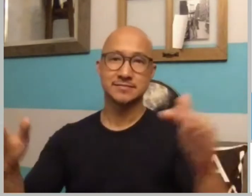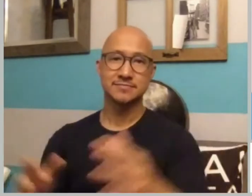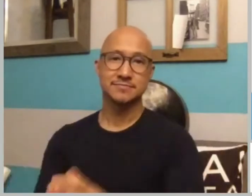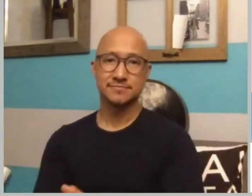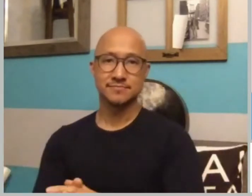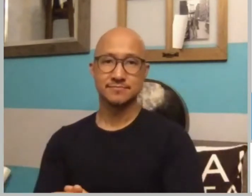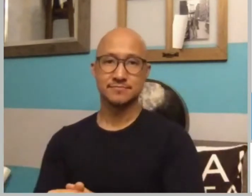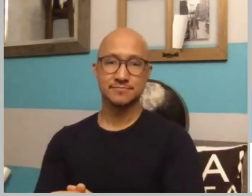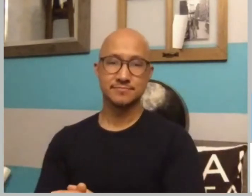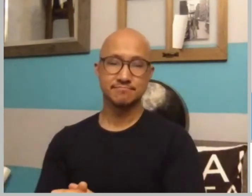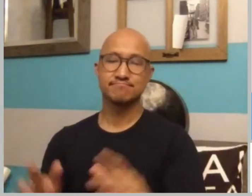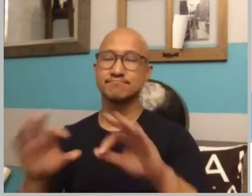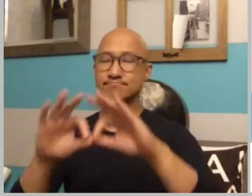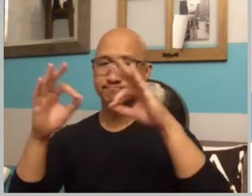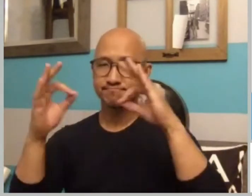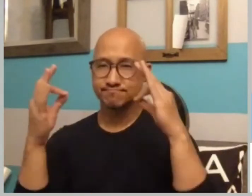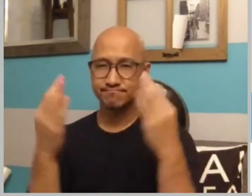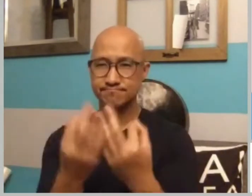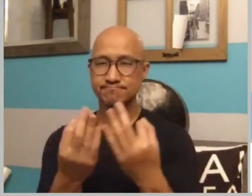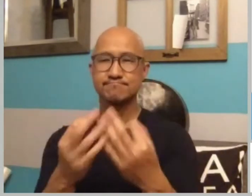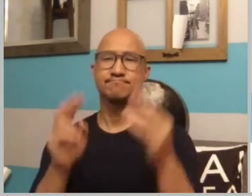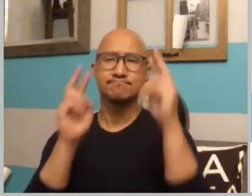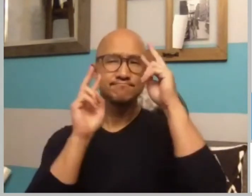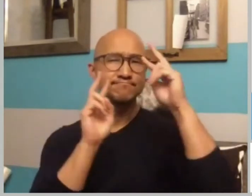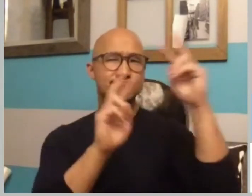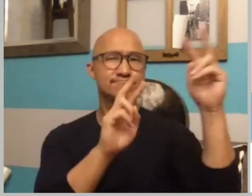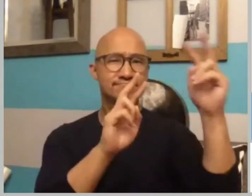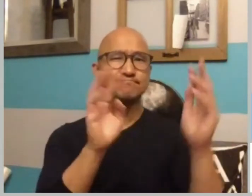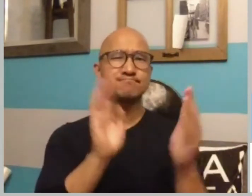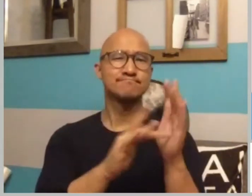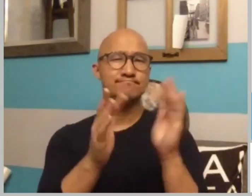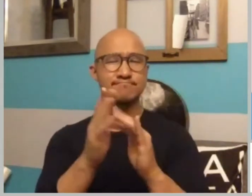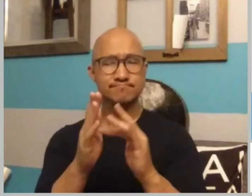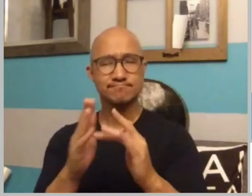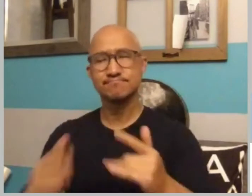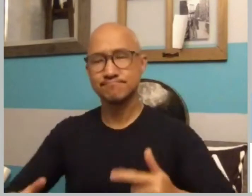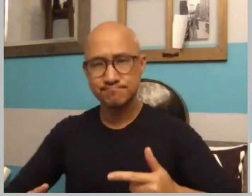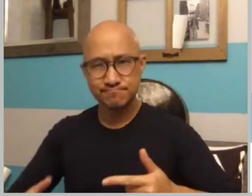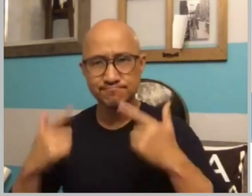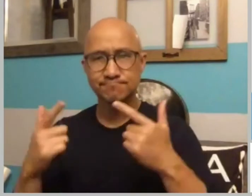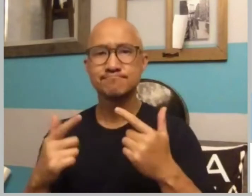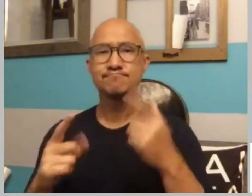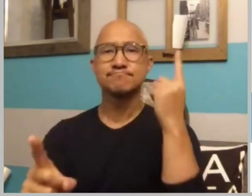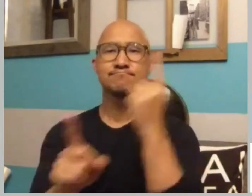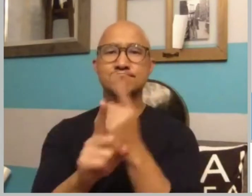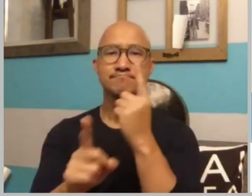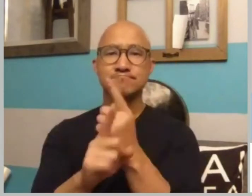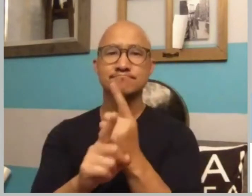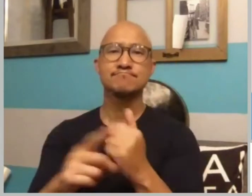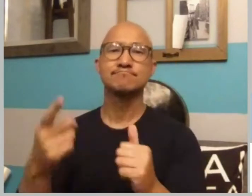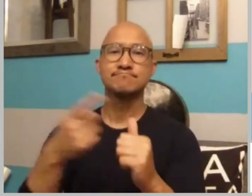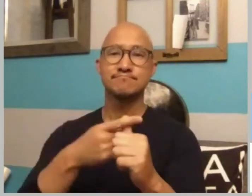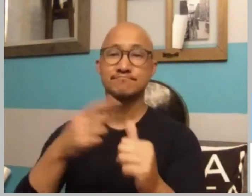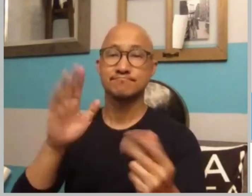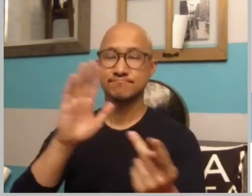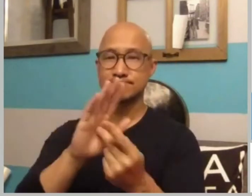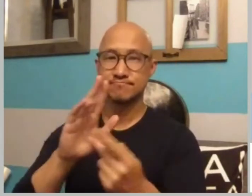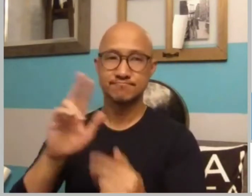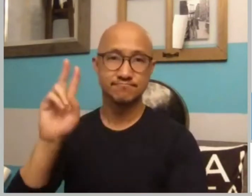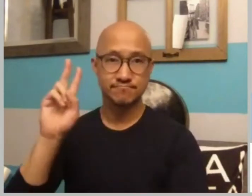we fix our eyes on Jesus, that we still live right. It says in 1 Peter 2, beloved,